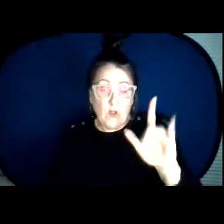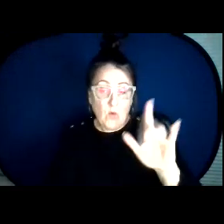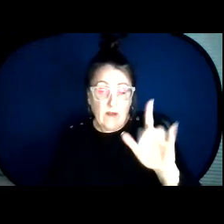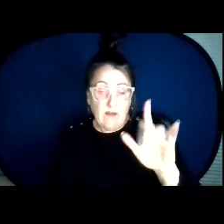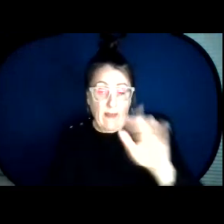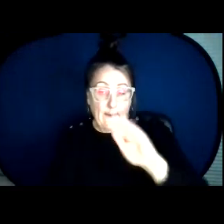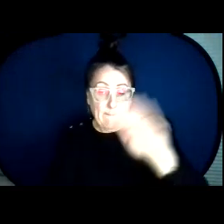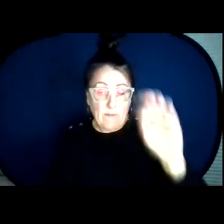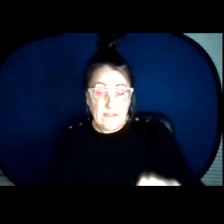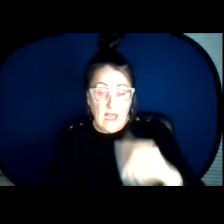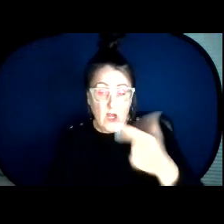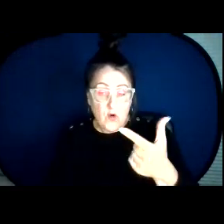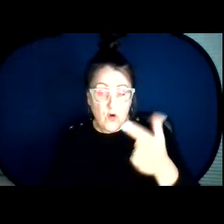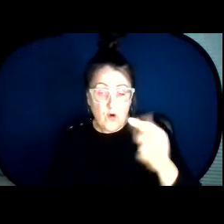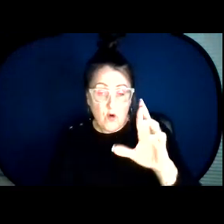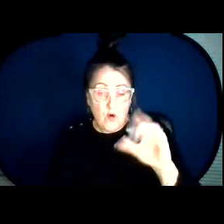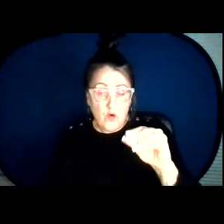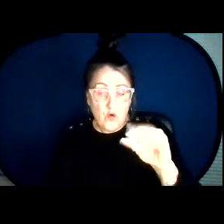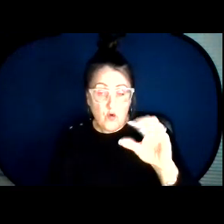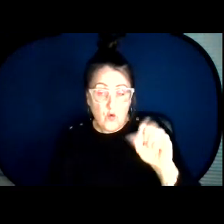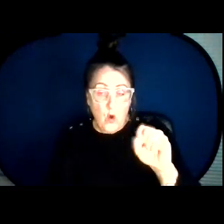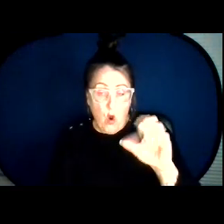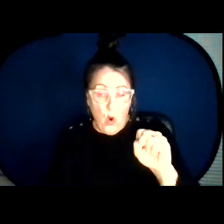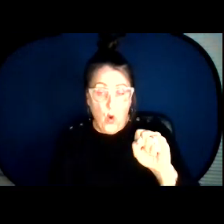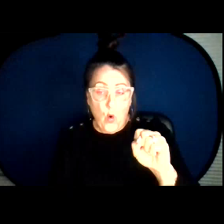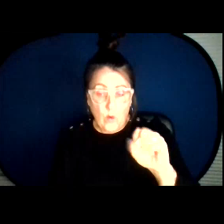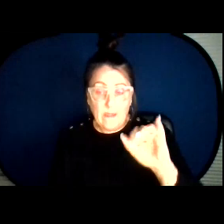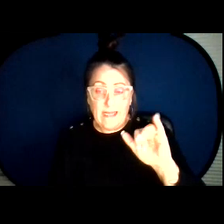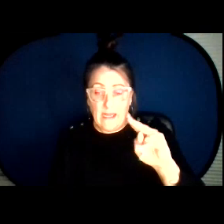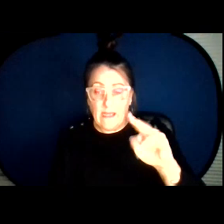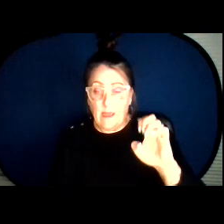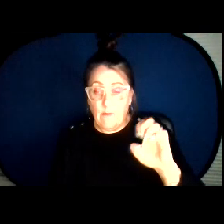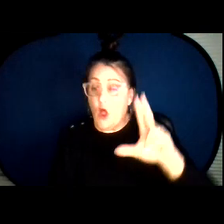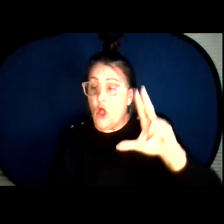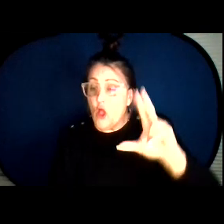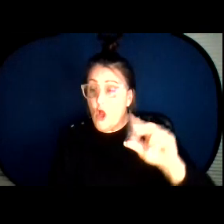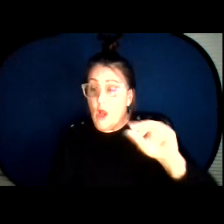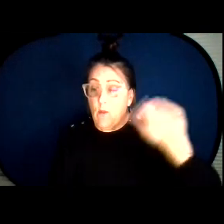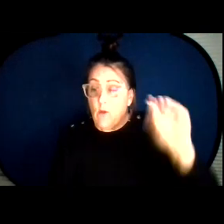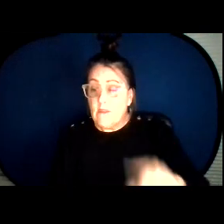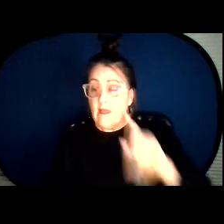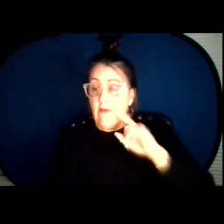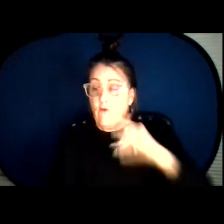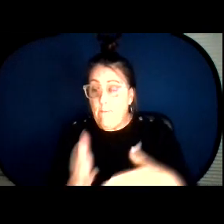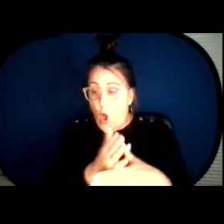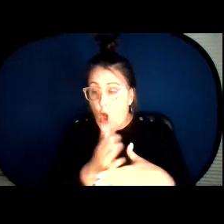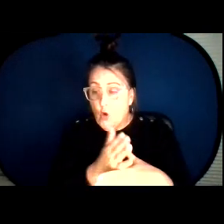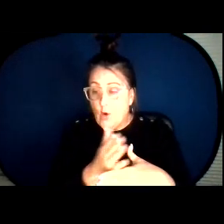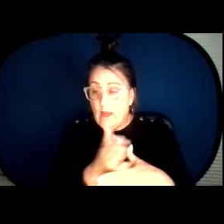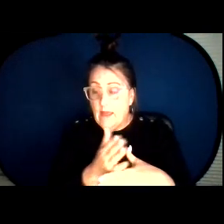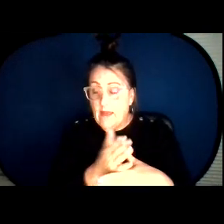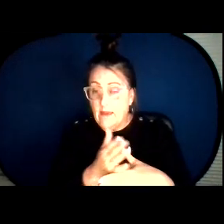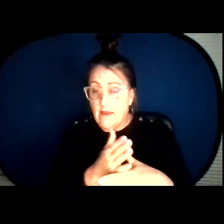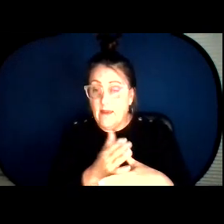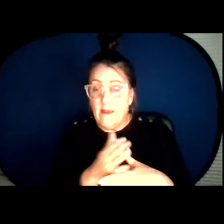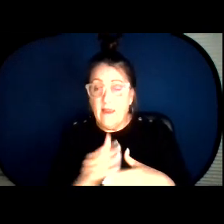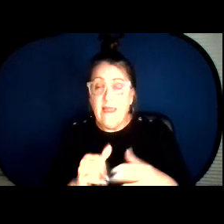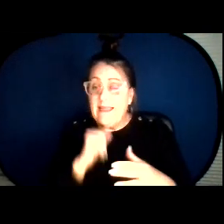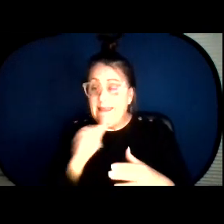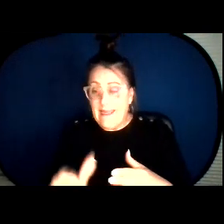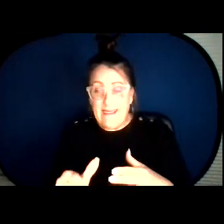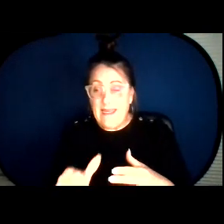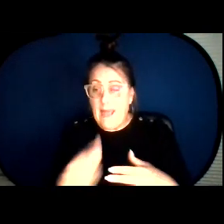gross household income for lower income households and 30% for moderate income households. The department did not create the affordable housing